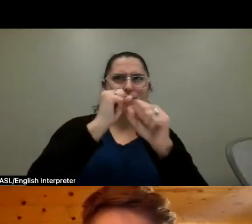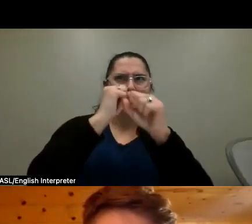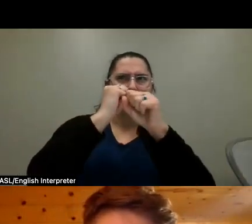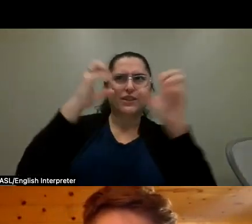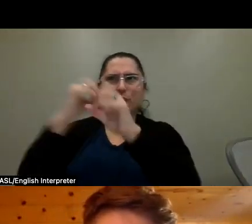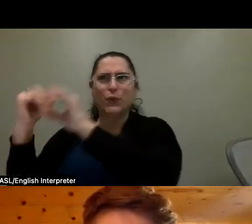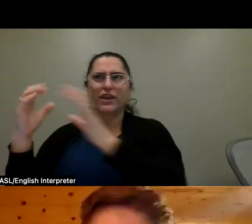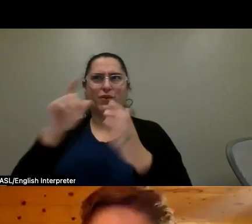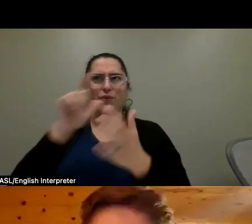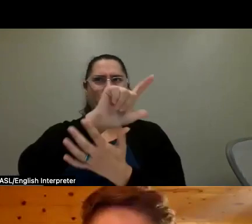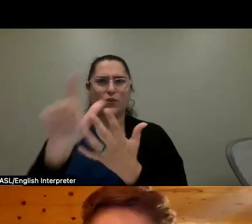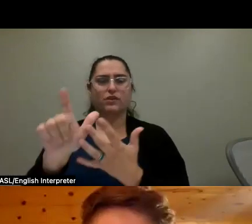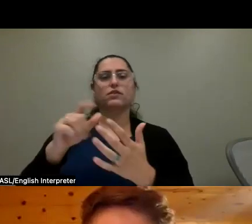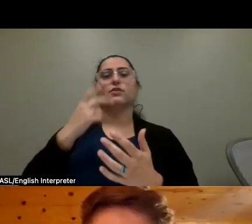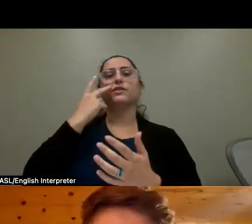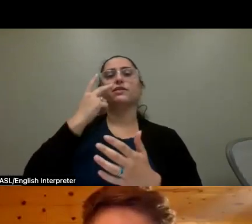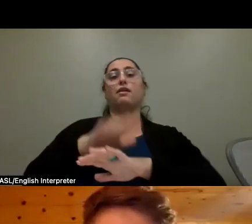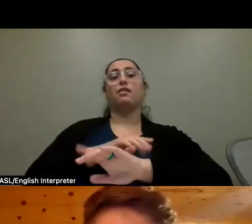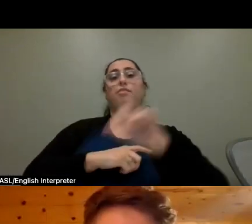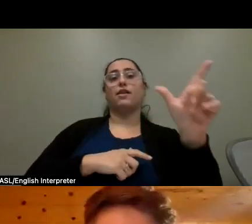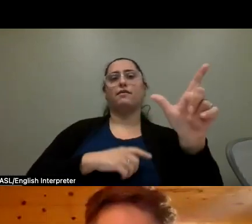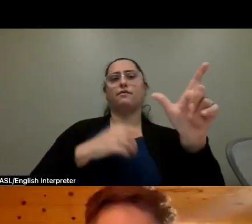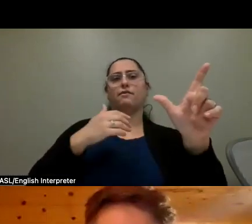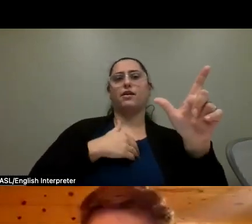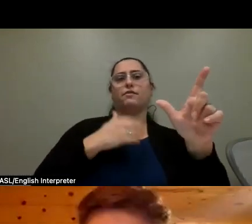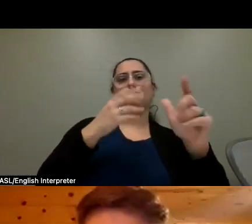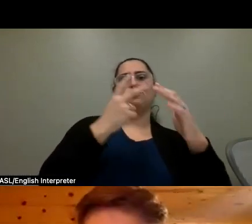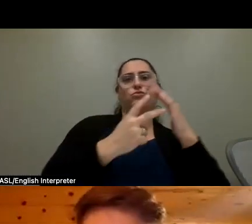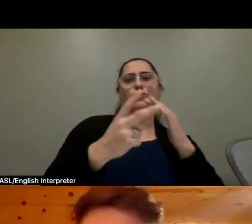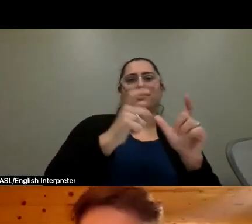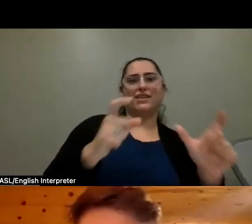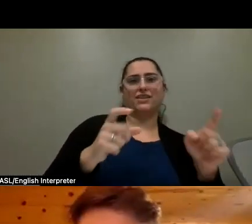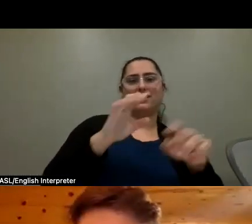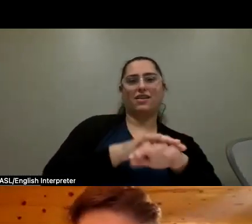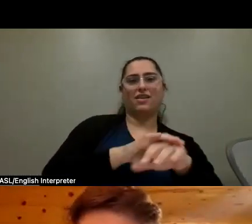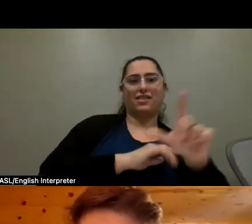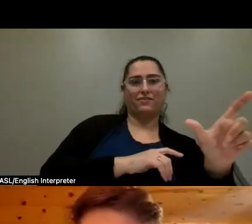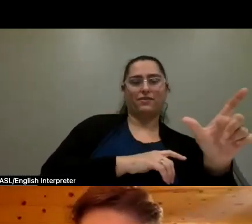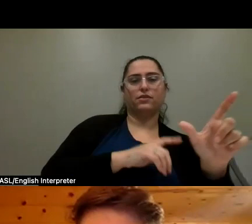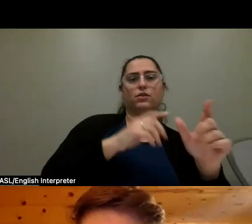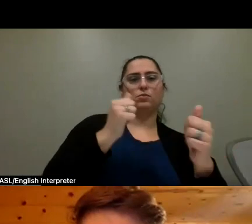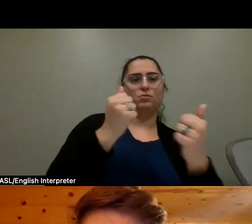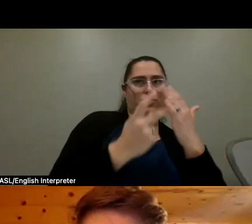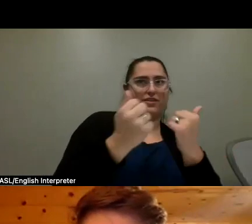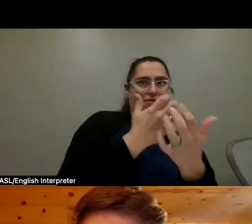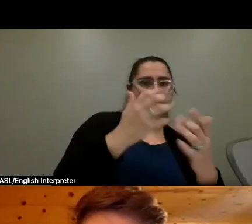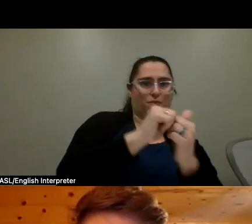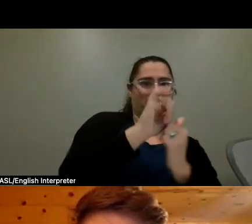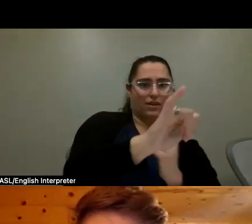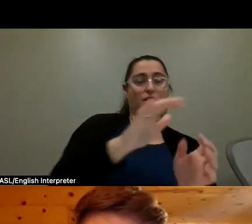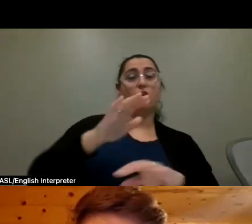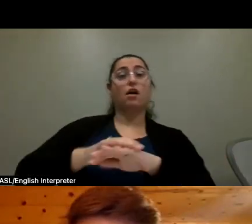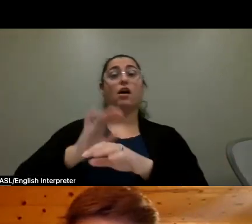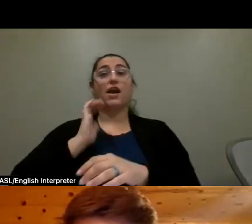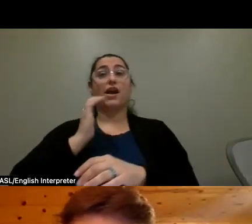some text that's on the left, and we just predict the next as a function of everything on the left. In the arbitrary decoding, we can, for example, still